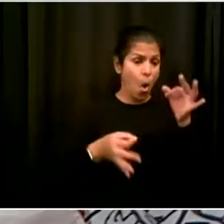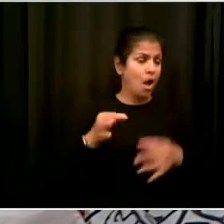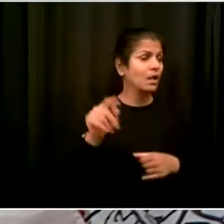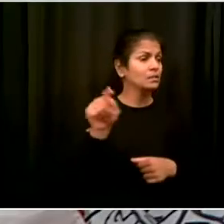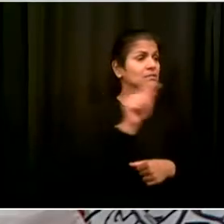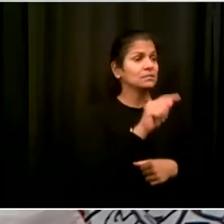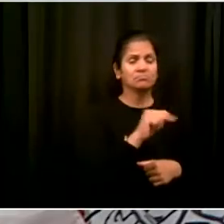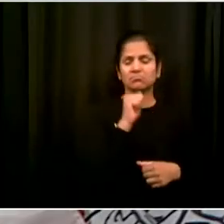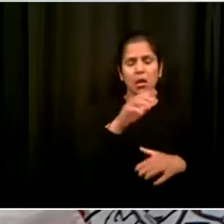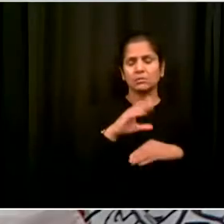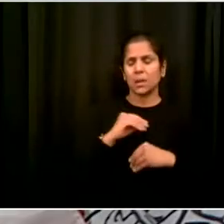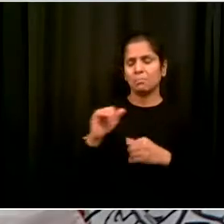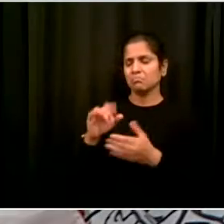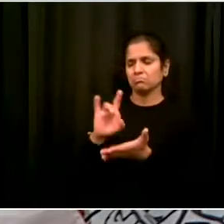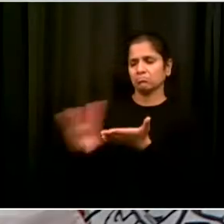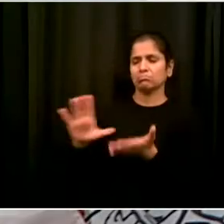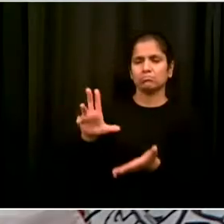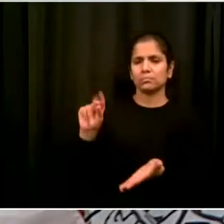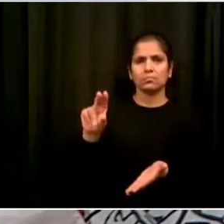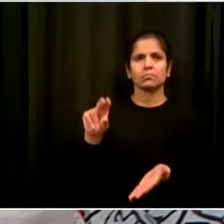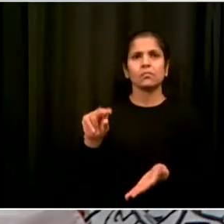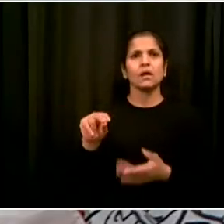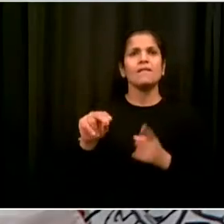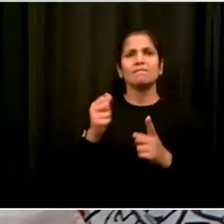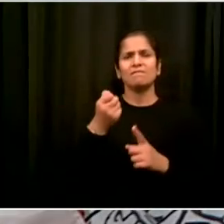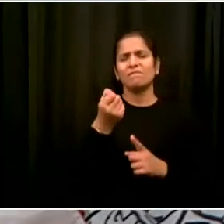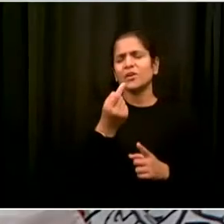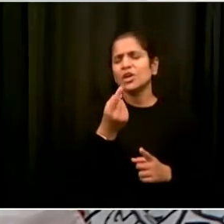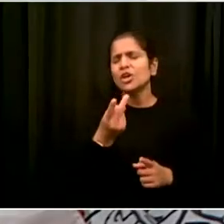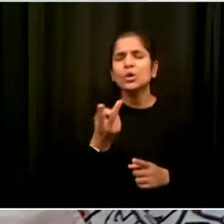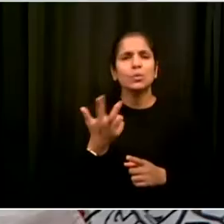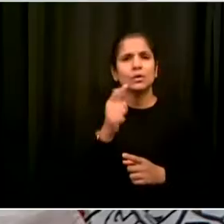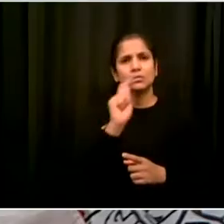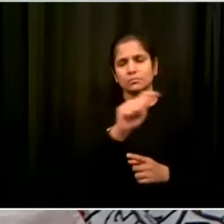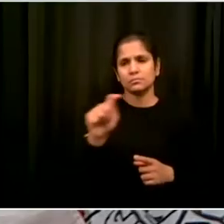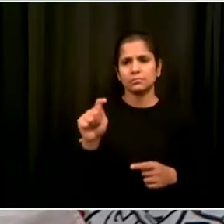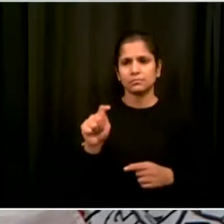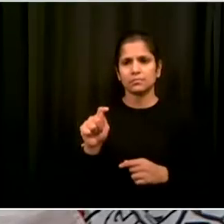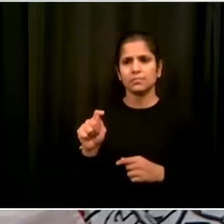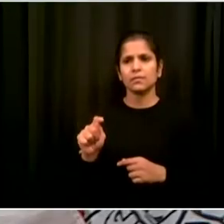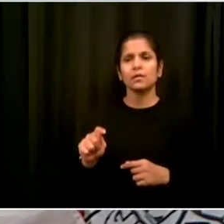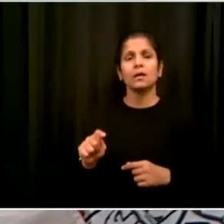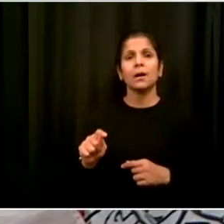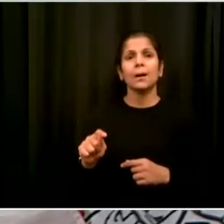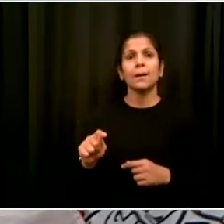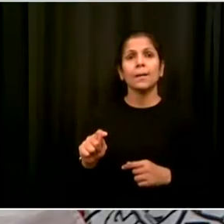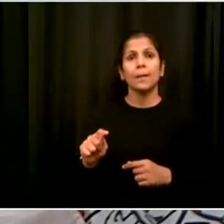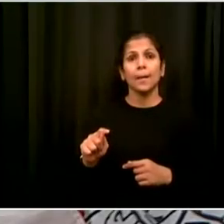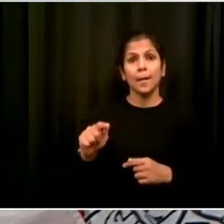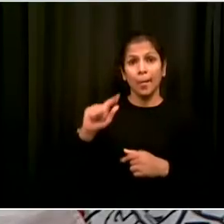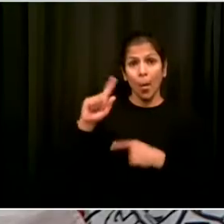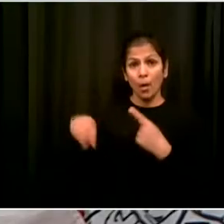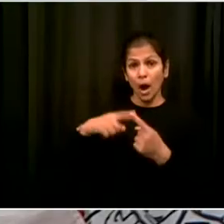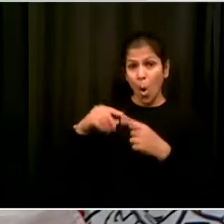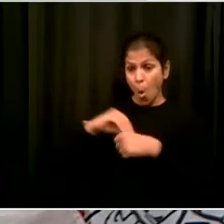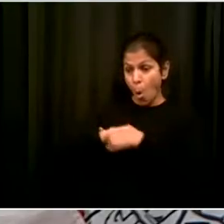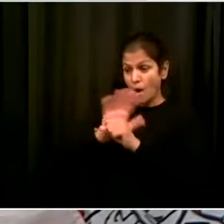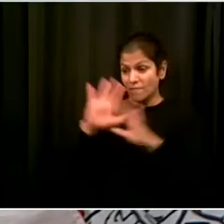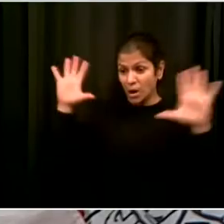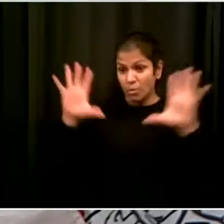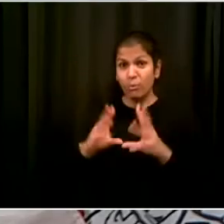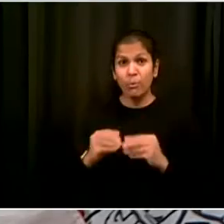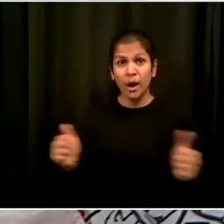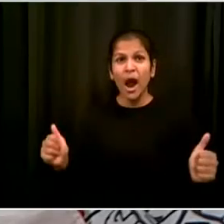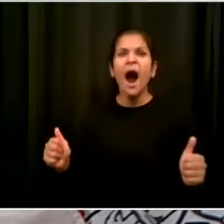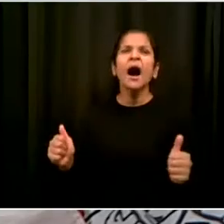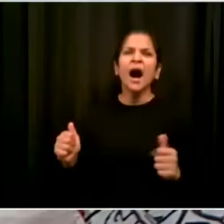after the crisis abates. Further, we need something else, and I've been calling for this for months. I really hope the